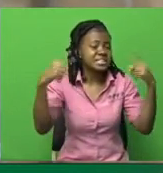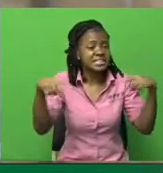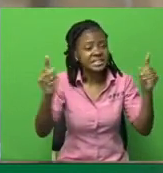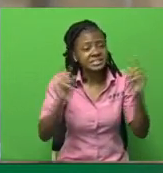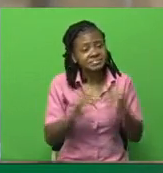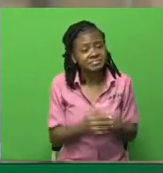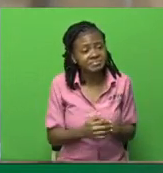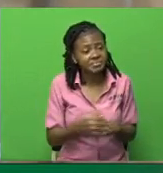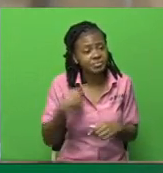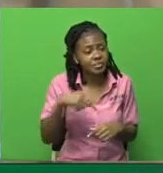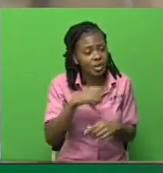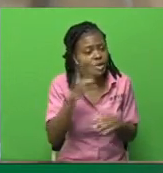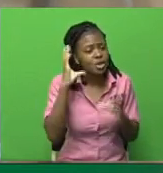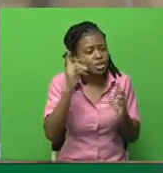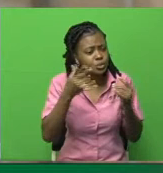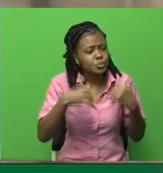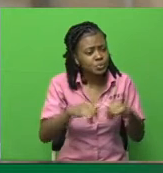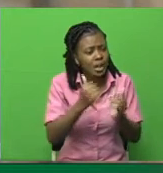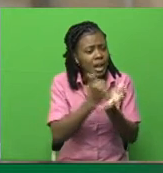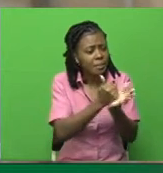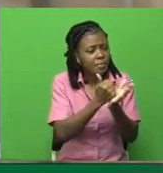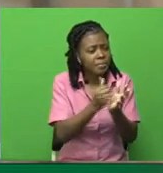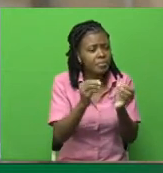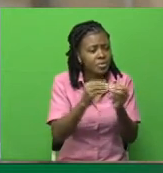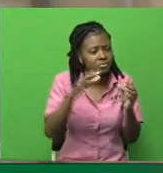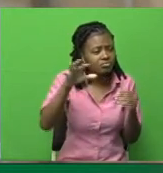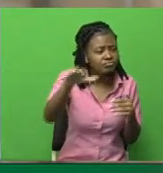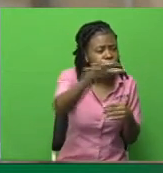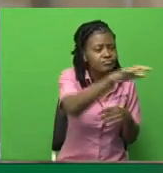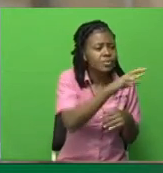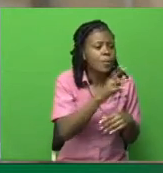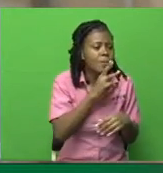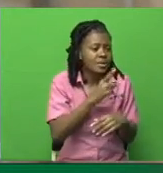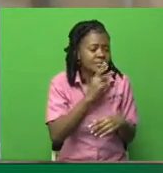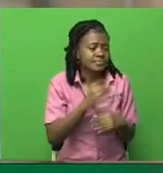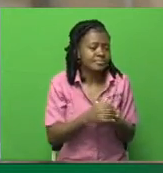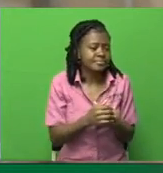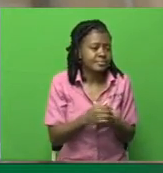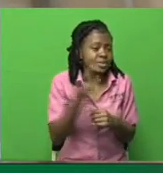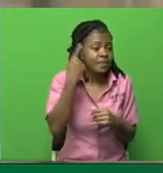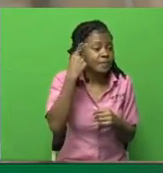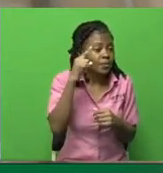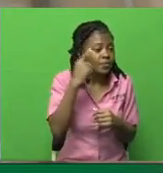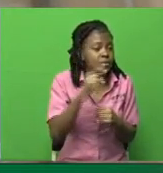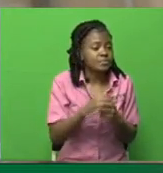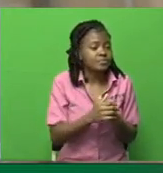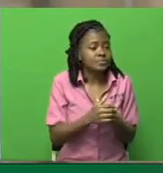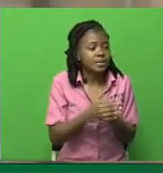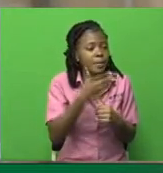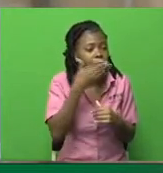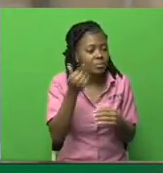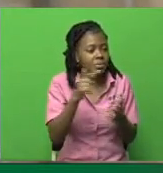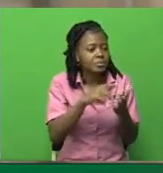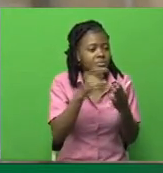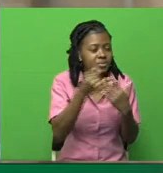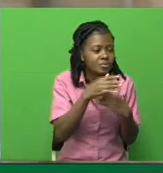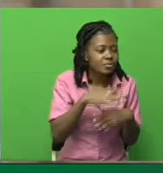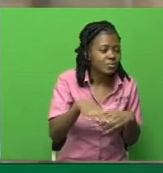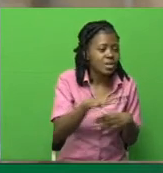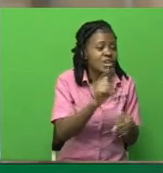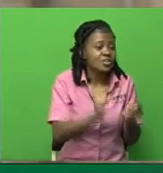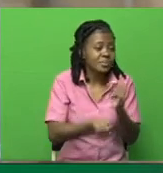ramp up our activities in 2023 to pursue similar types of projects all over Trinidad and Tobago